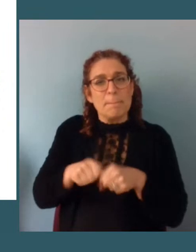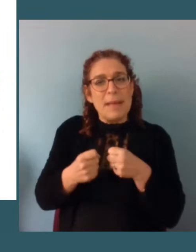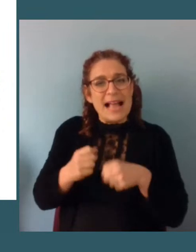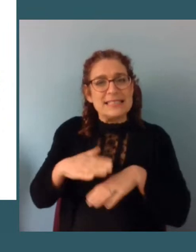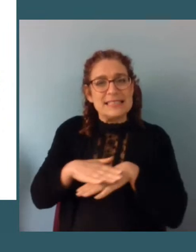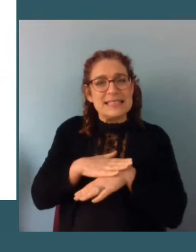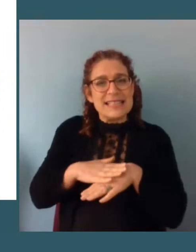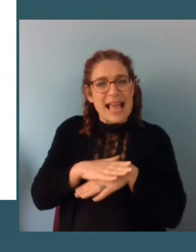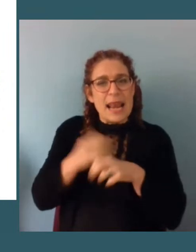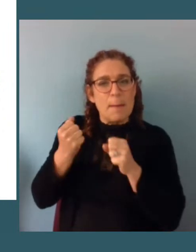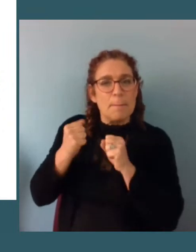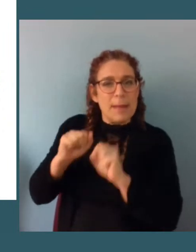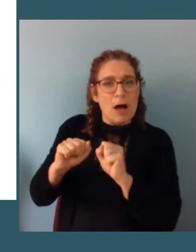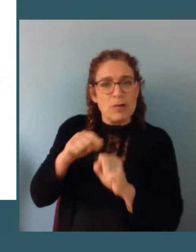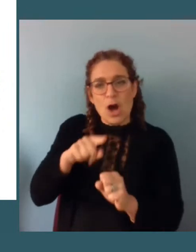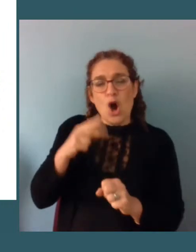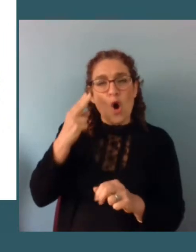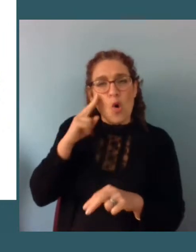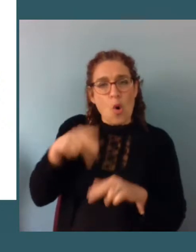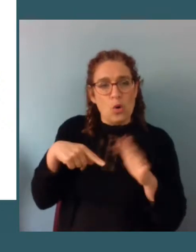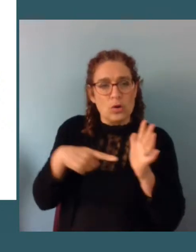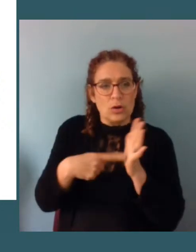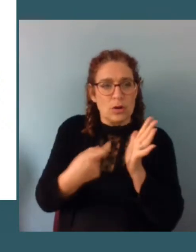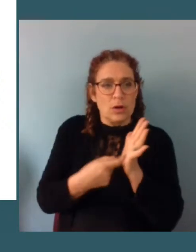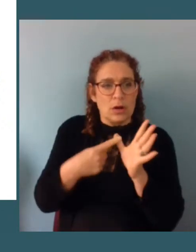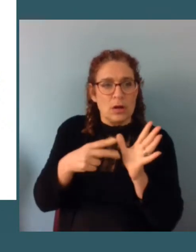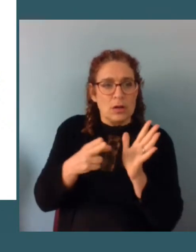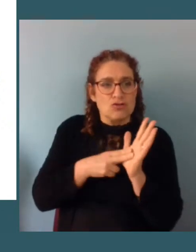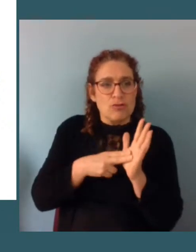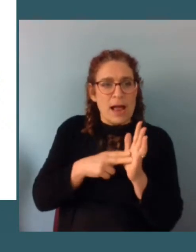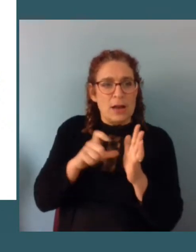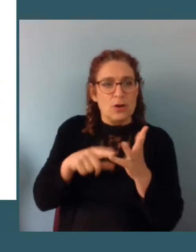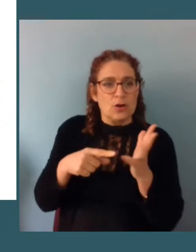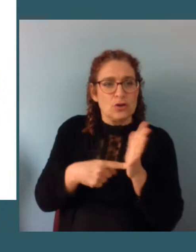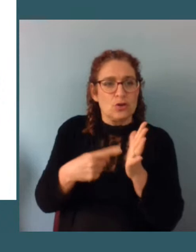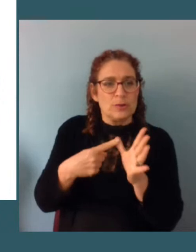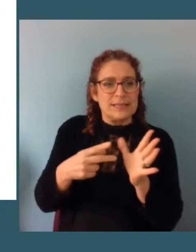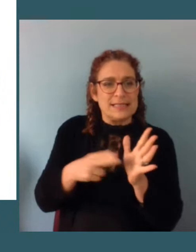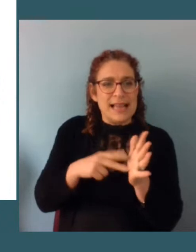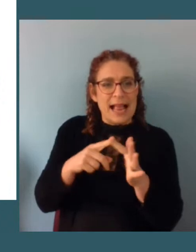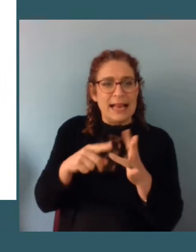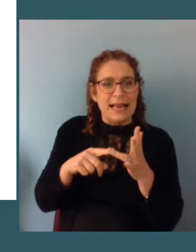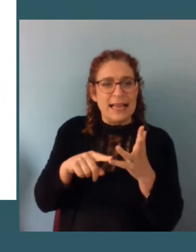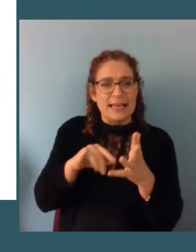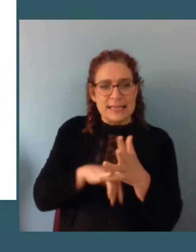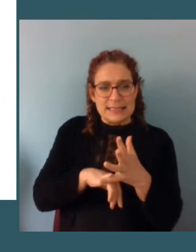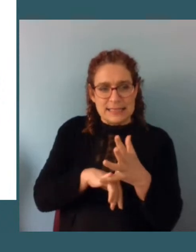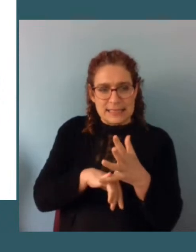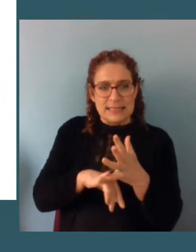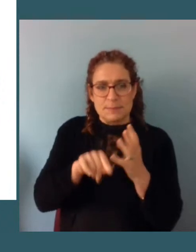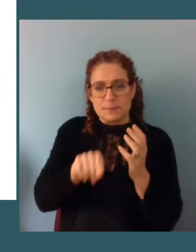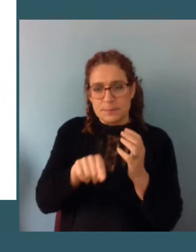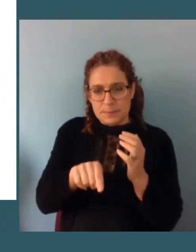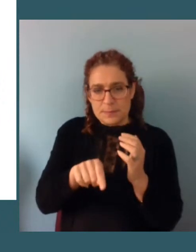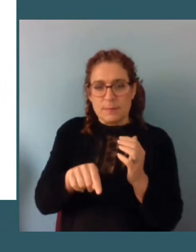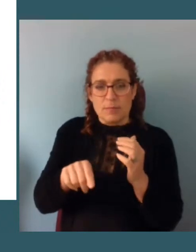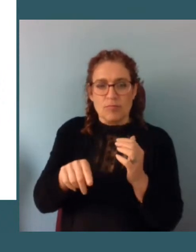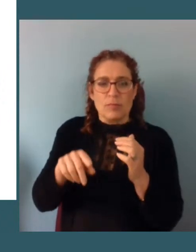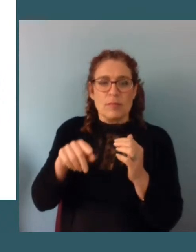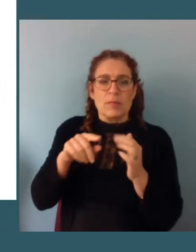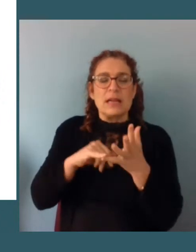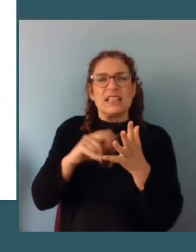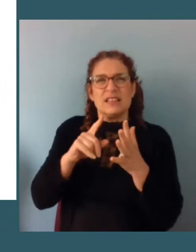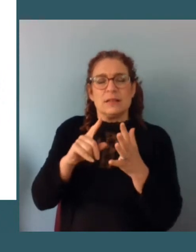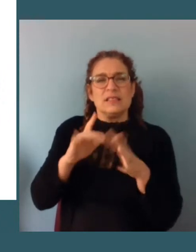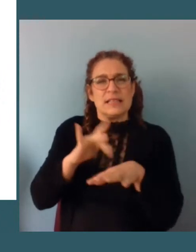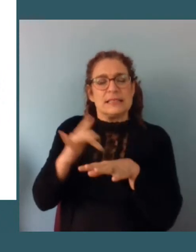calling it transcutaneous sensitization. And this is currently being explored in much more depth. So